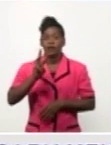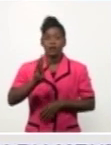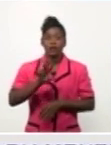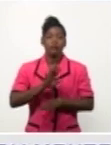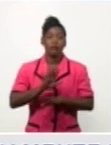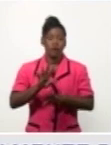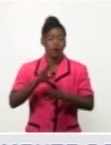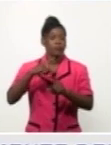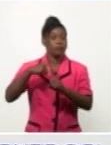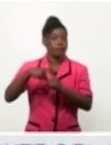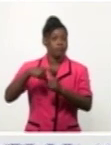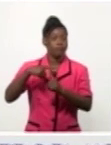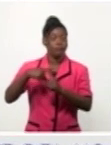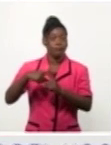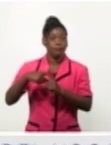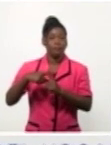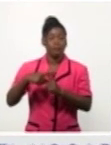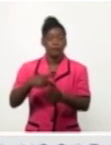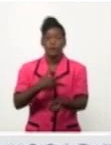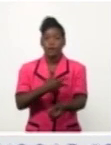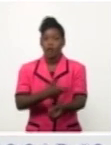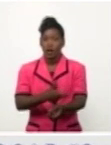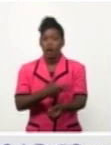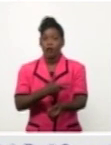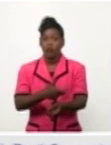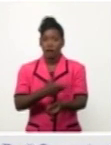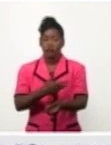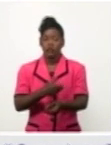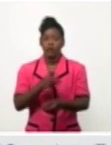2,273 have tested positive.